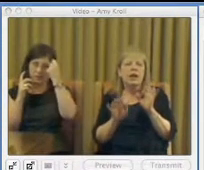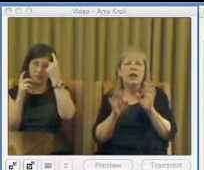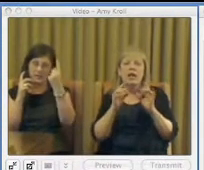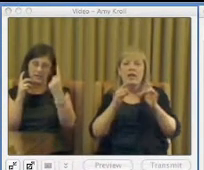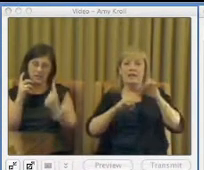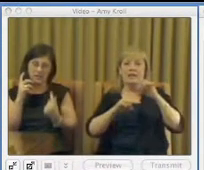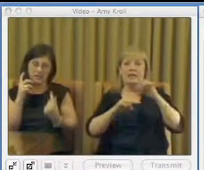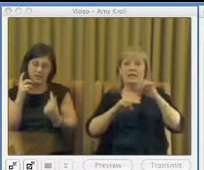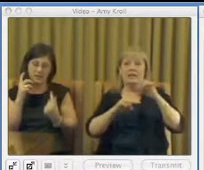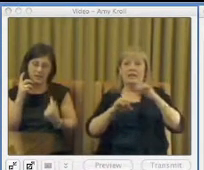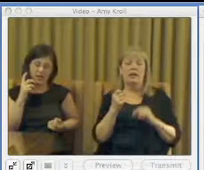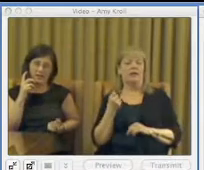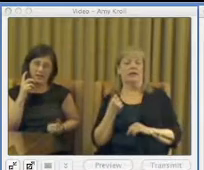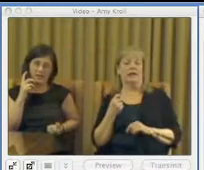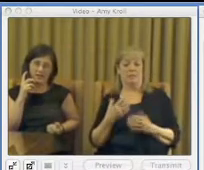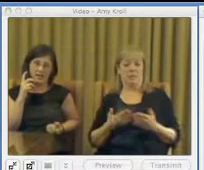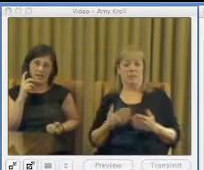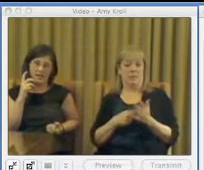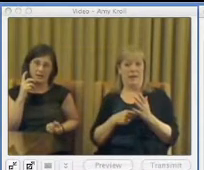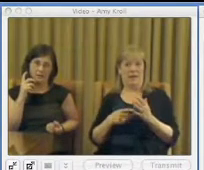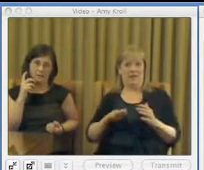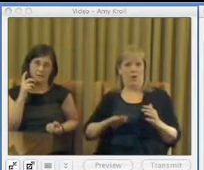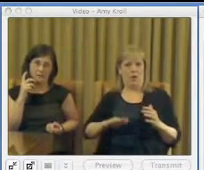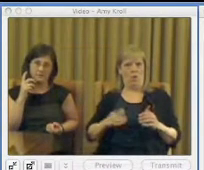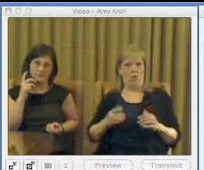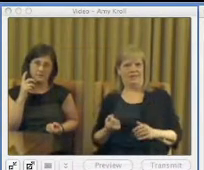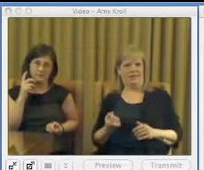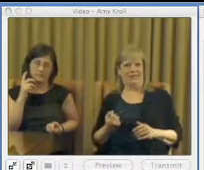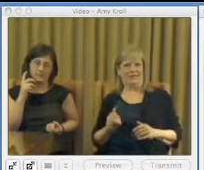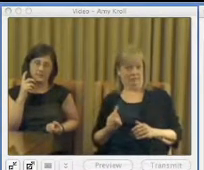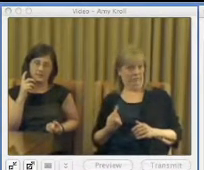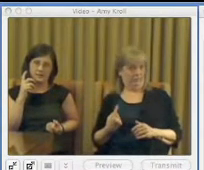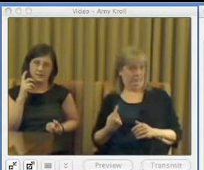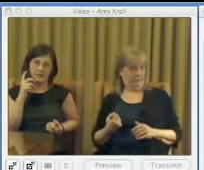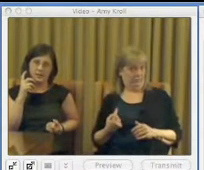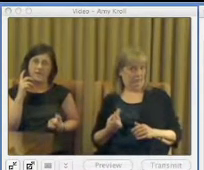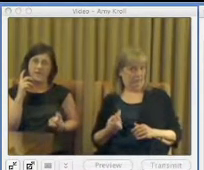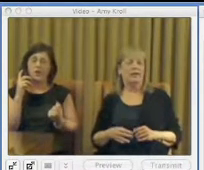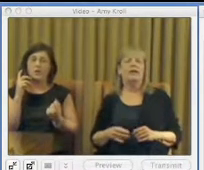think the sign, understand, was actually kind of signed down here.